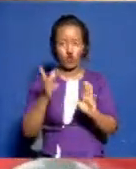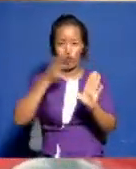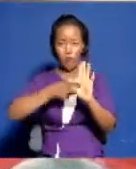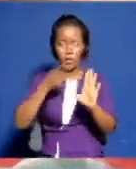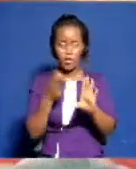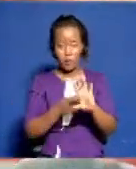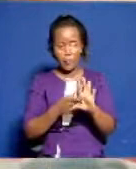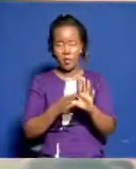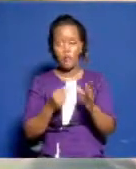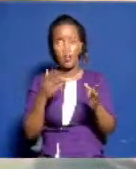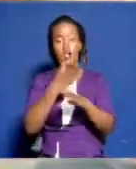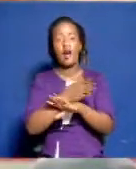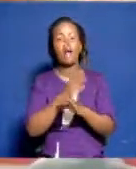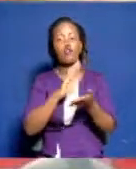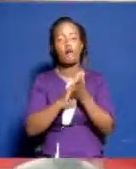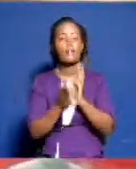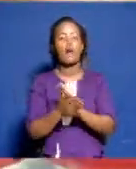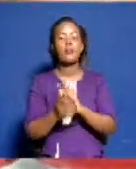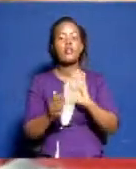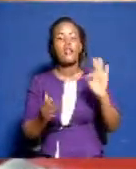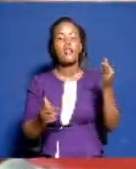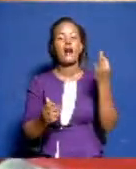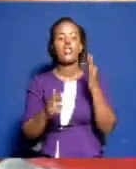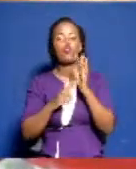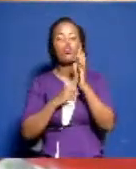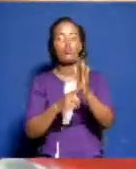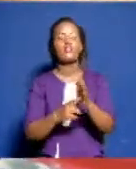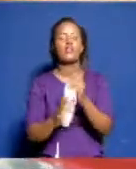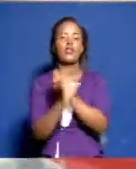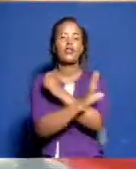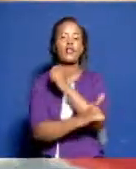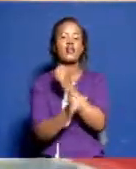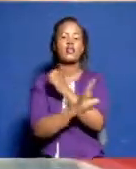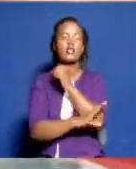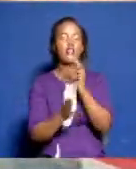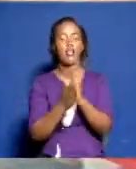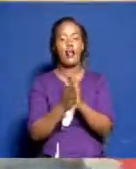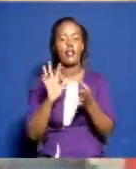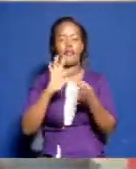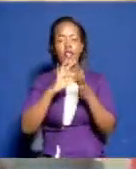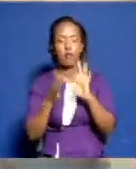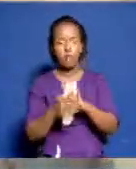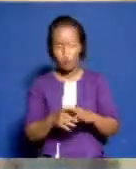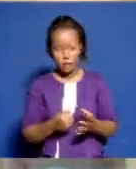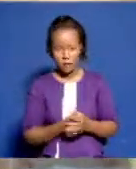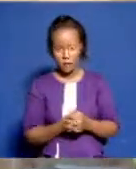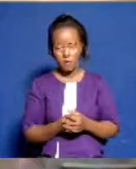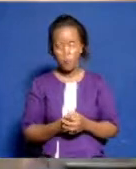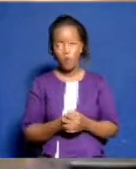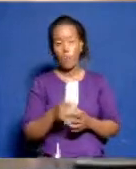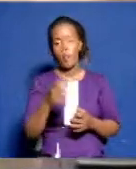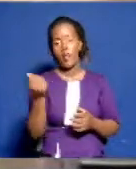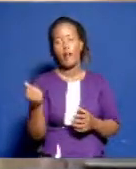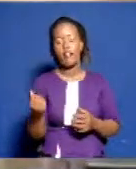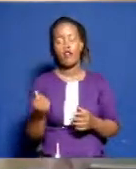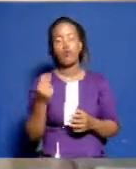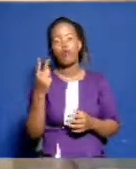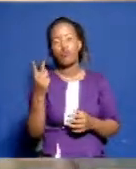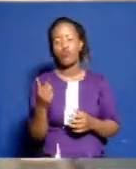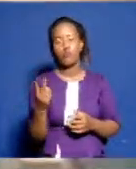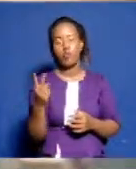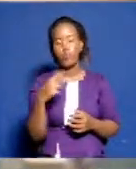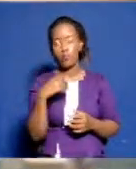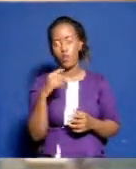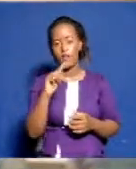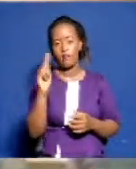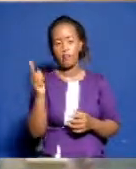Prix after becoming the third to represent the country at the Olympics. The late Dixon Wamwiri and Milka Akinyi were the